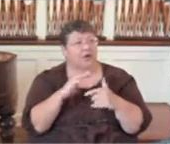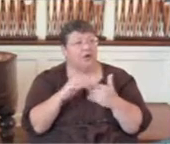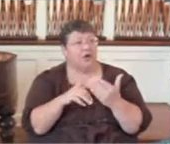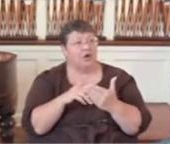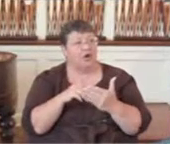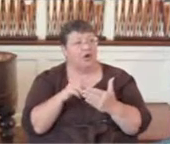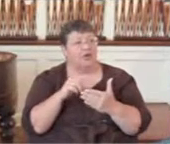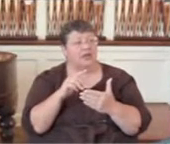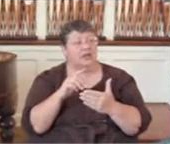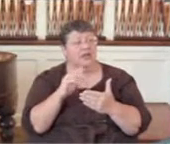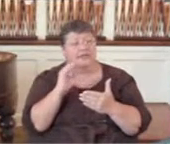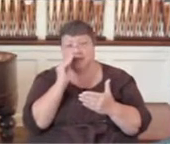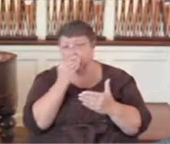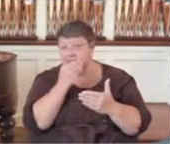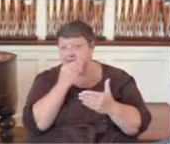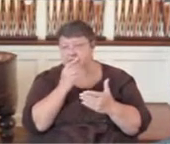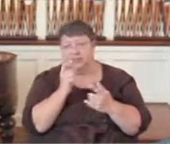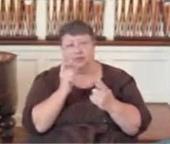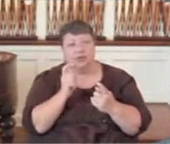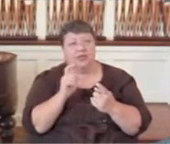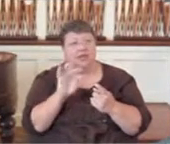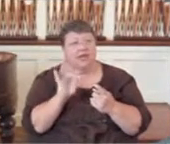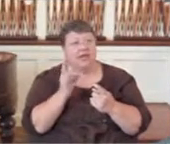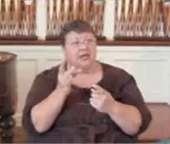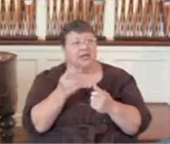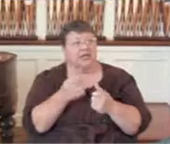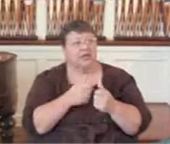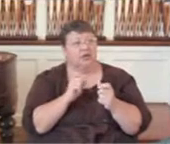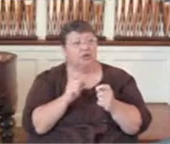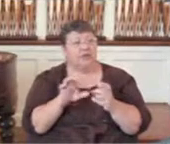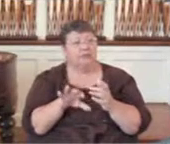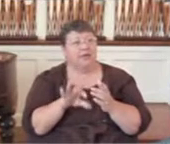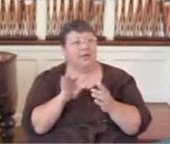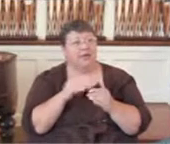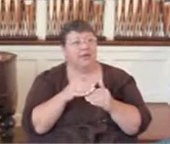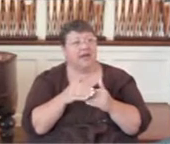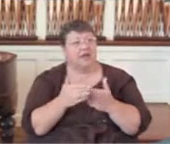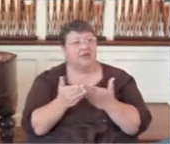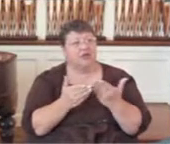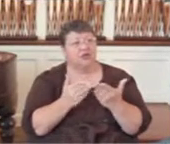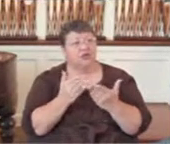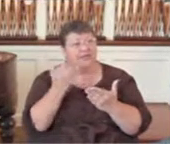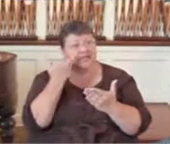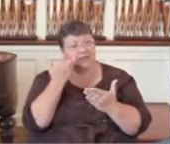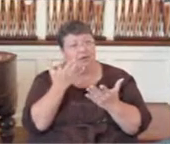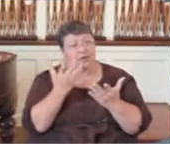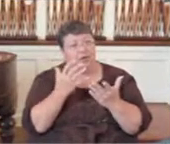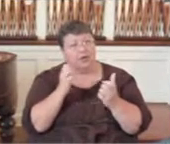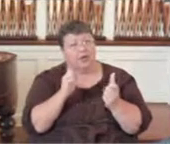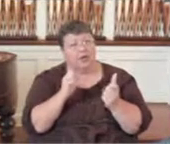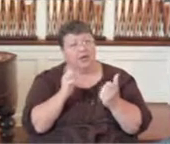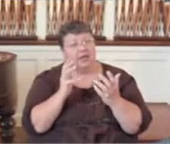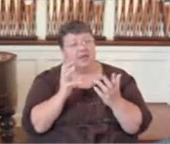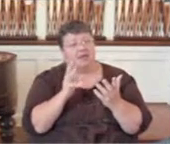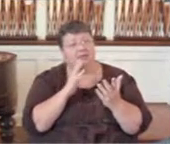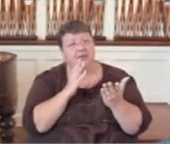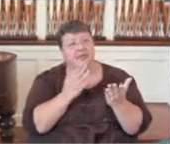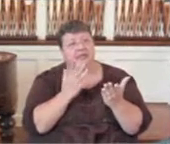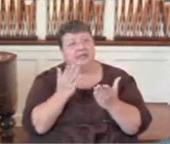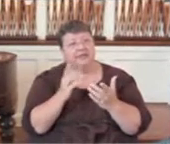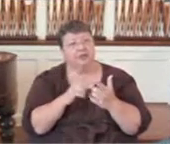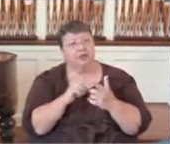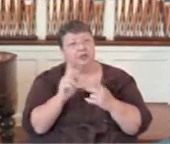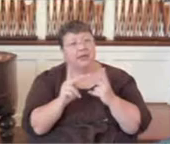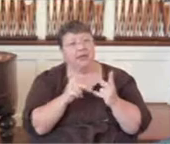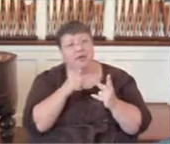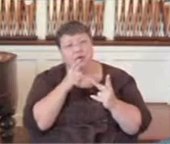we donate, and they're $8 each. You can pick them up after the service if you'd like, or you can leave them to be delivered to people that